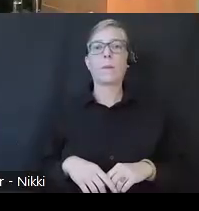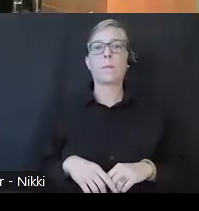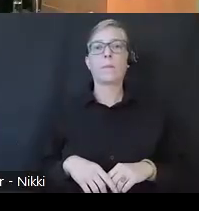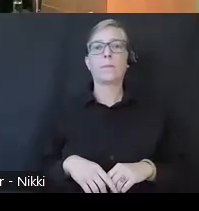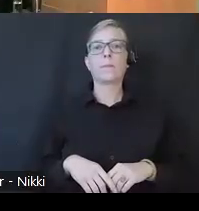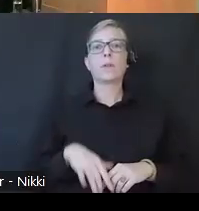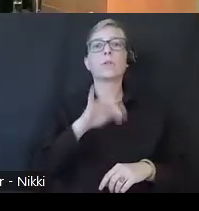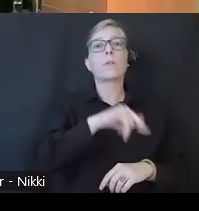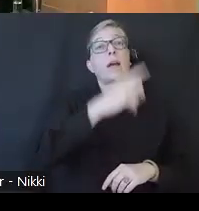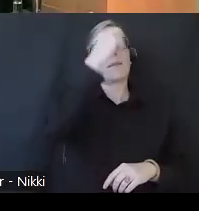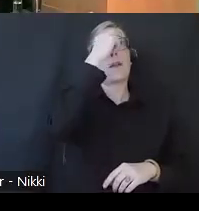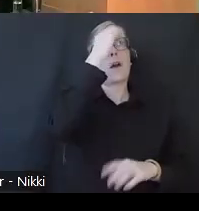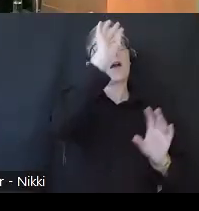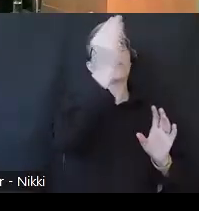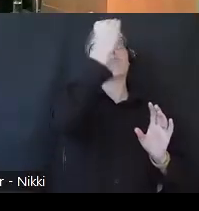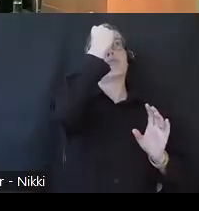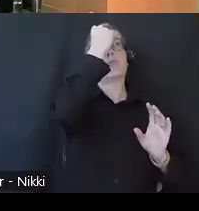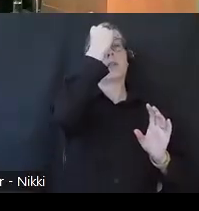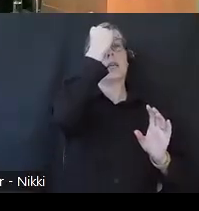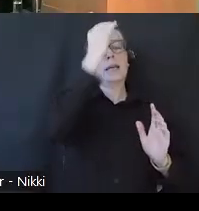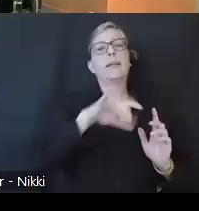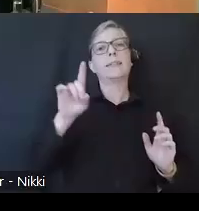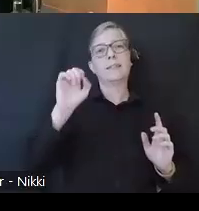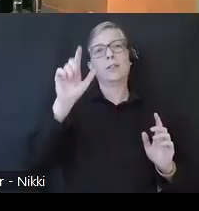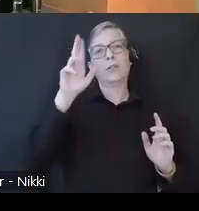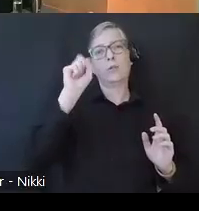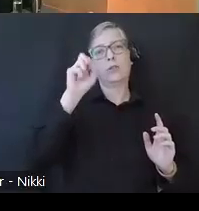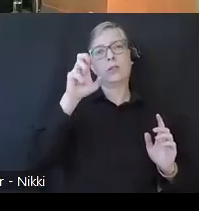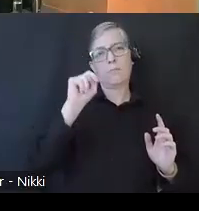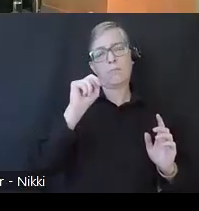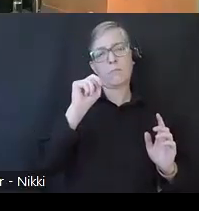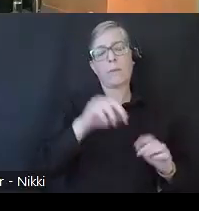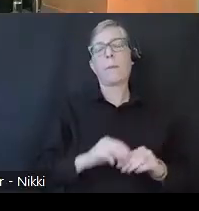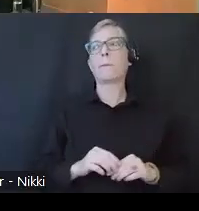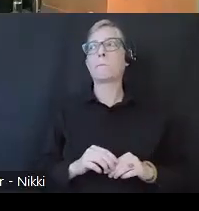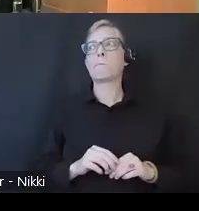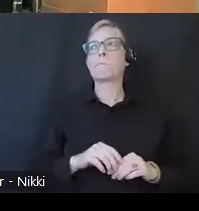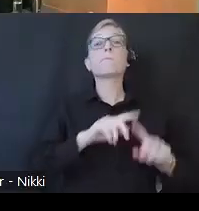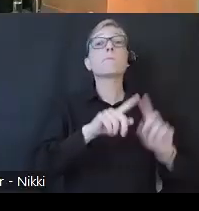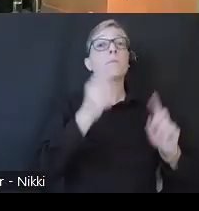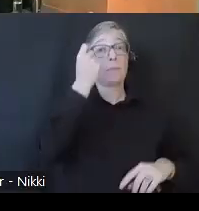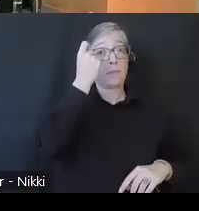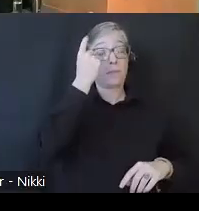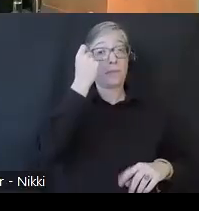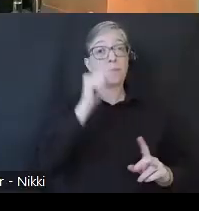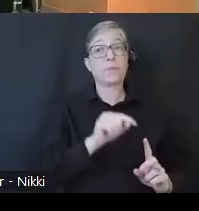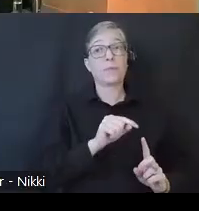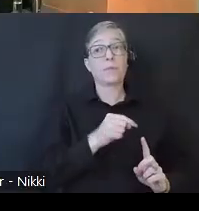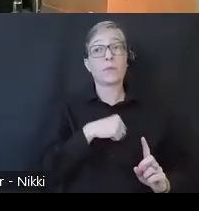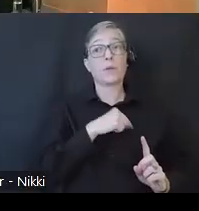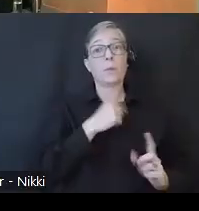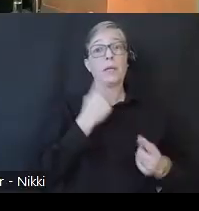my mind or into my brain. The thing about delusions, though, is that we think of